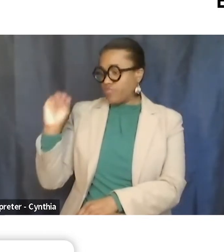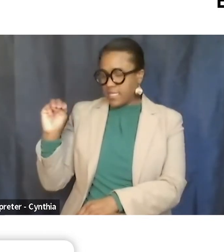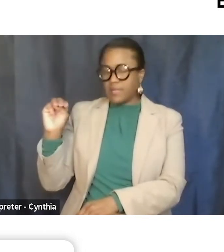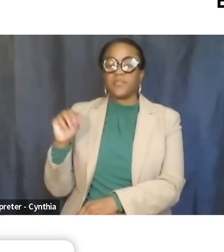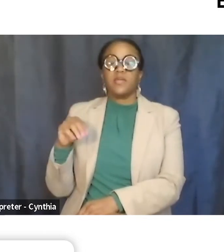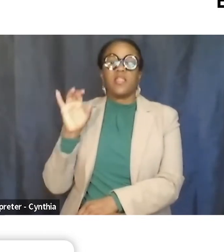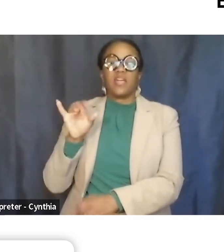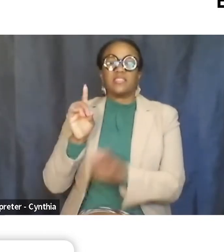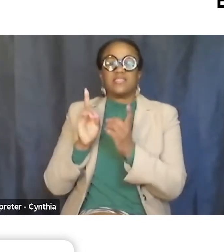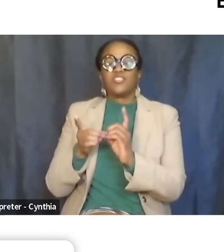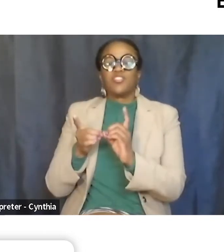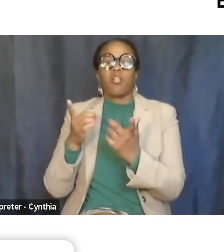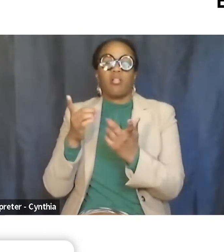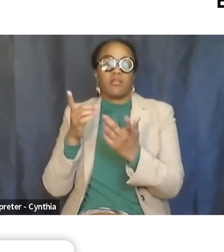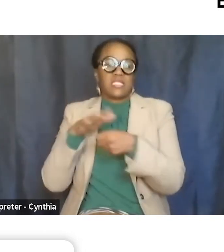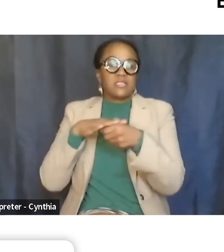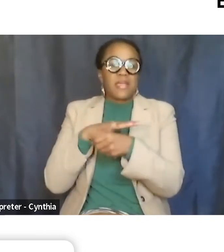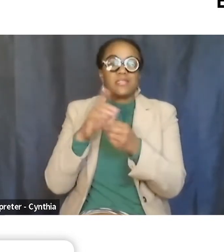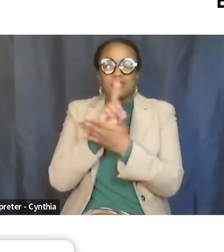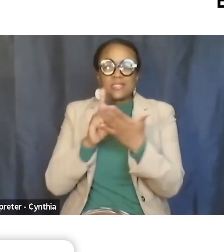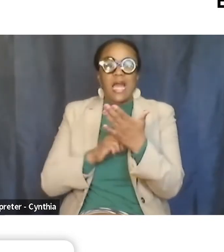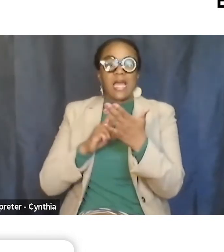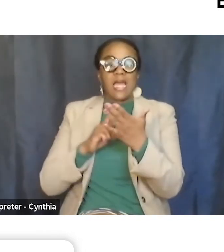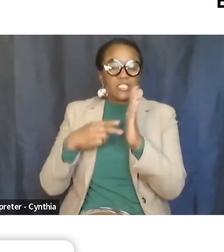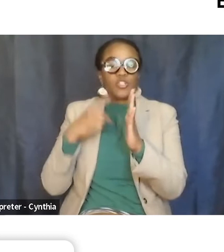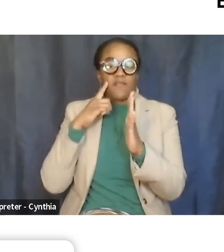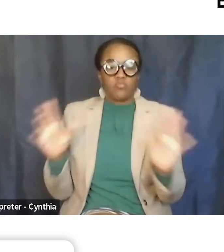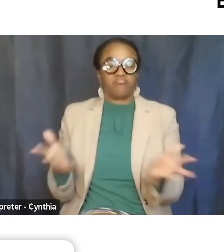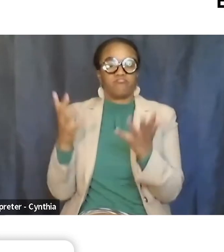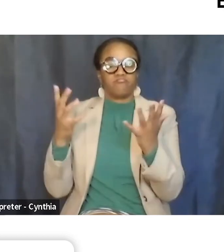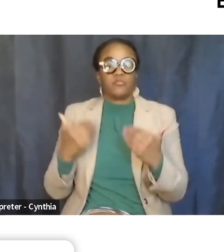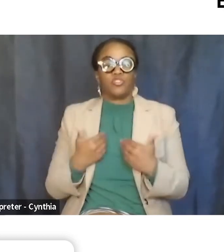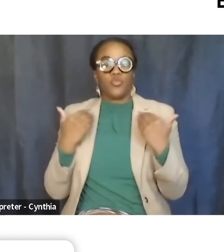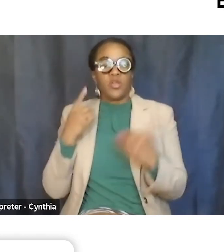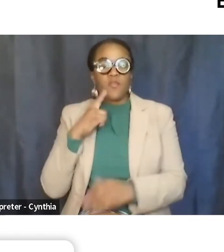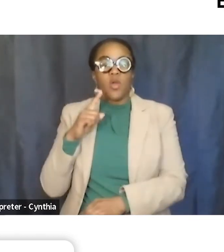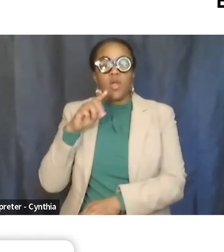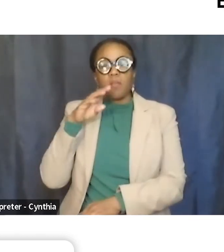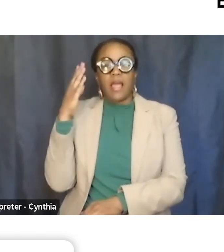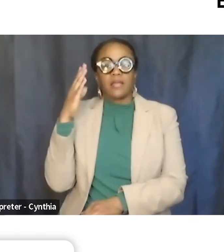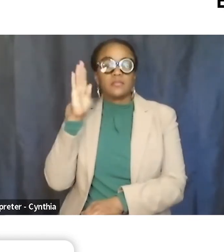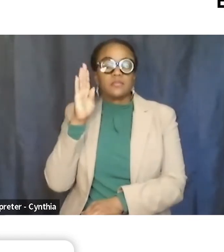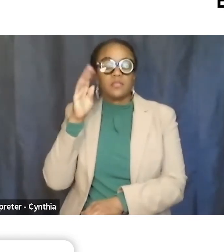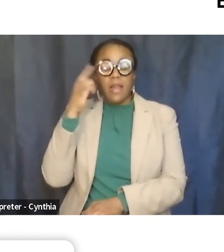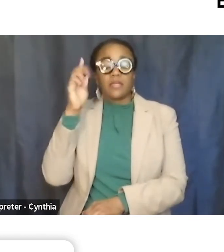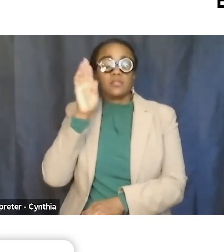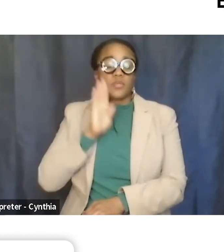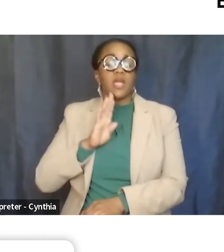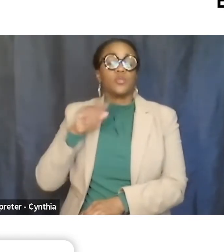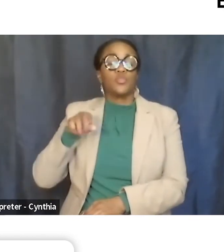that are designed consciously to uplift youth well-being, specifically for Black, Brown, queer, and femme youth.